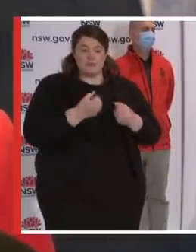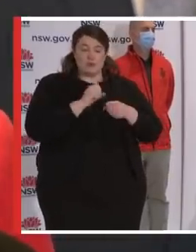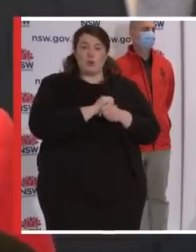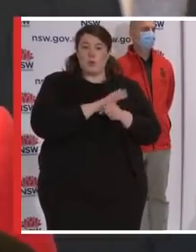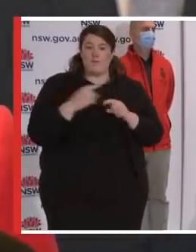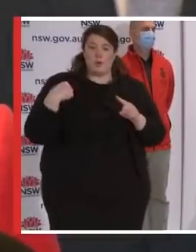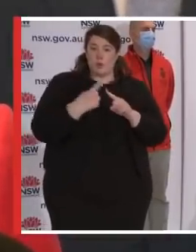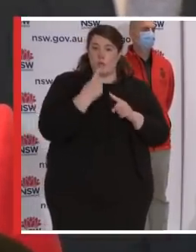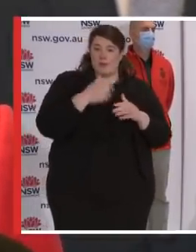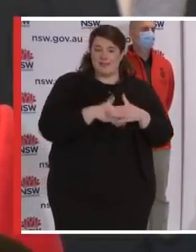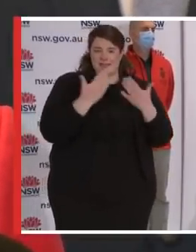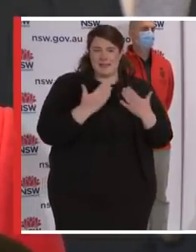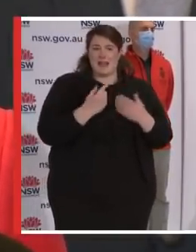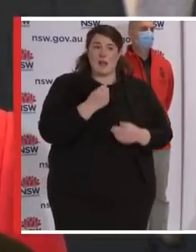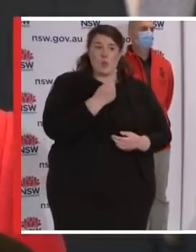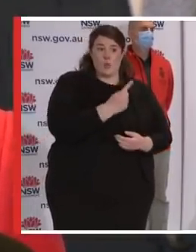of tests,